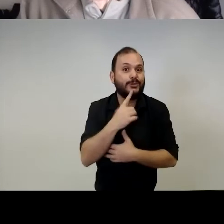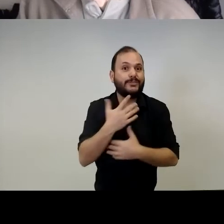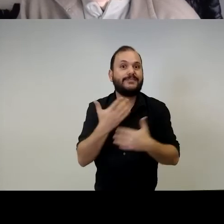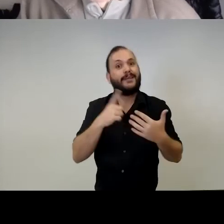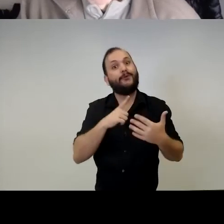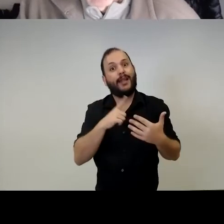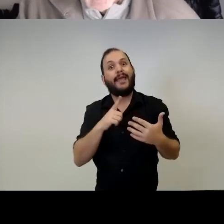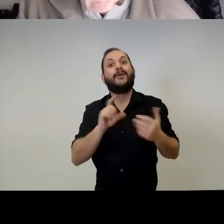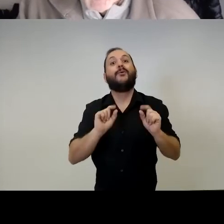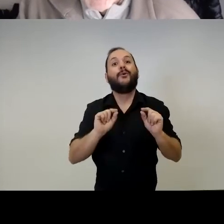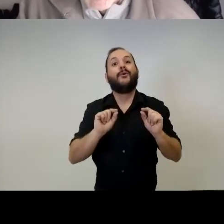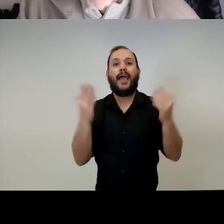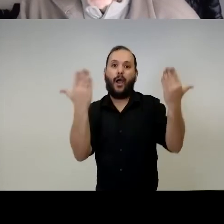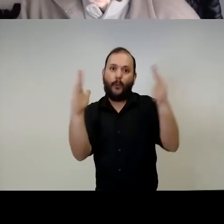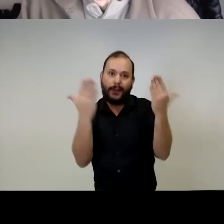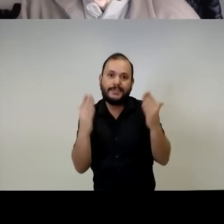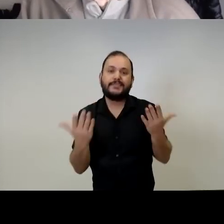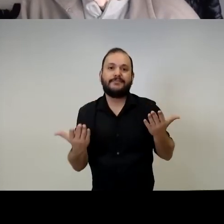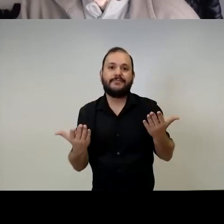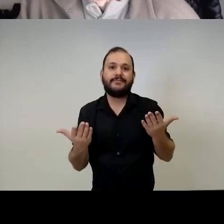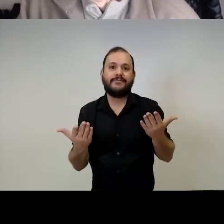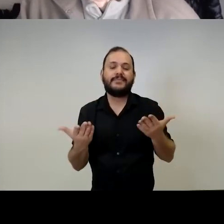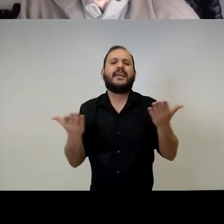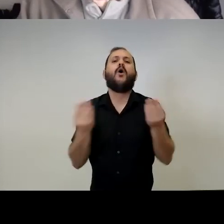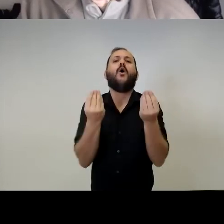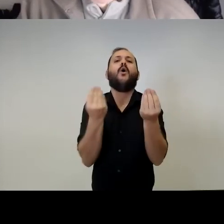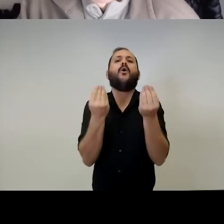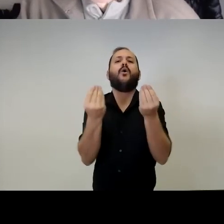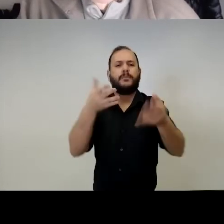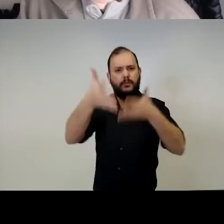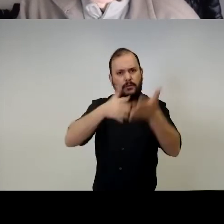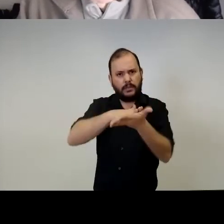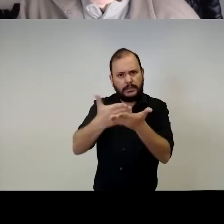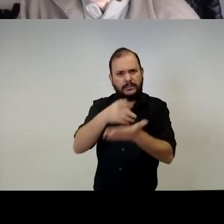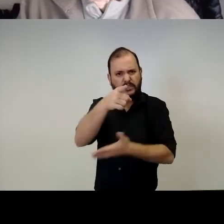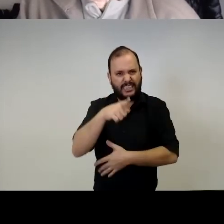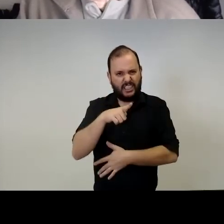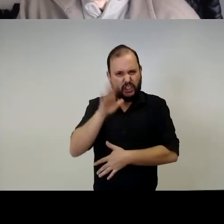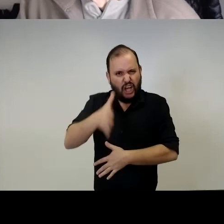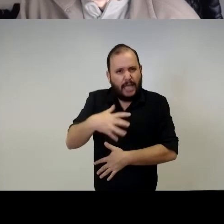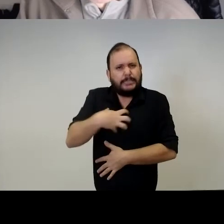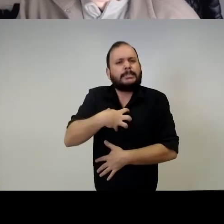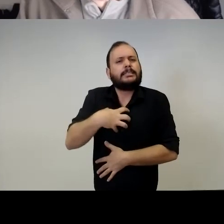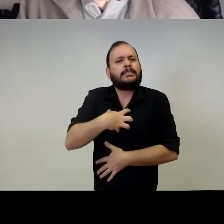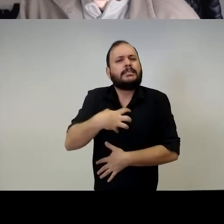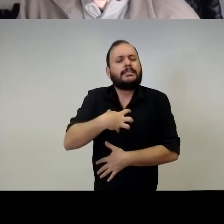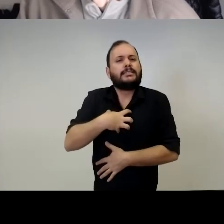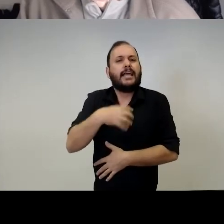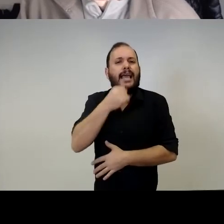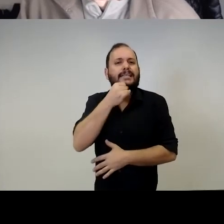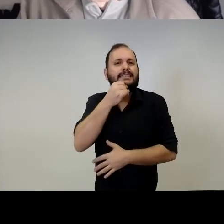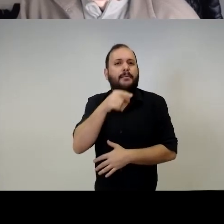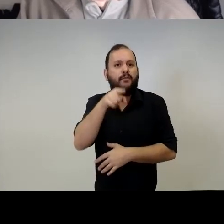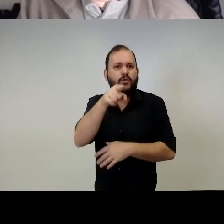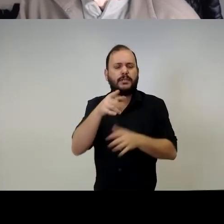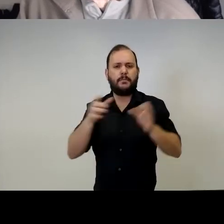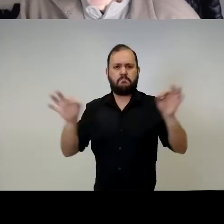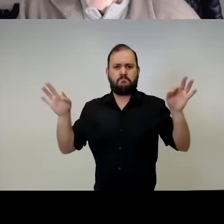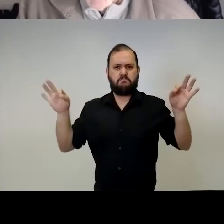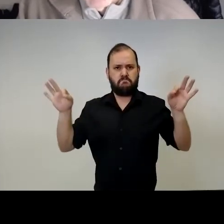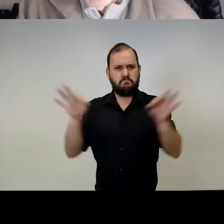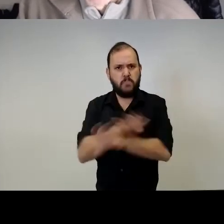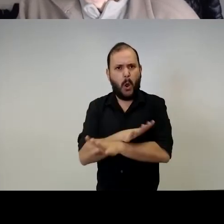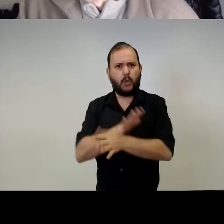comparison. And when interpreting, how often do you experience the feeling that because you finished interpreting